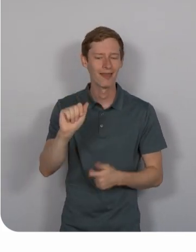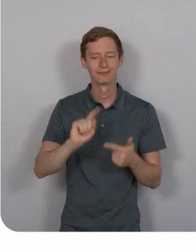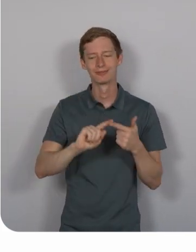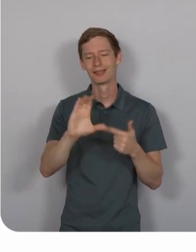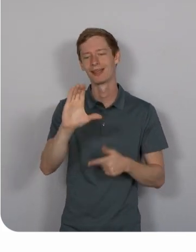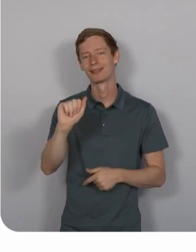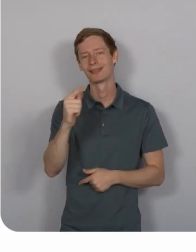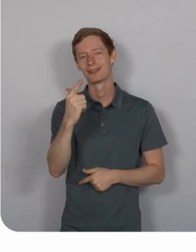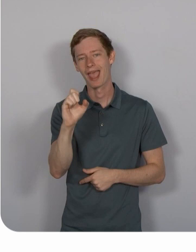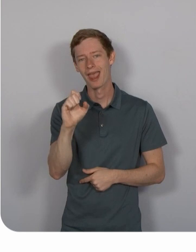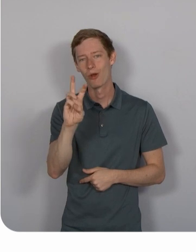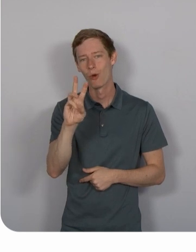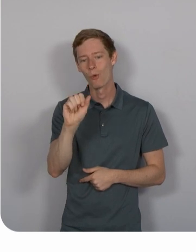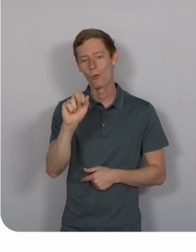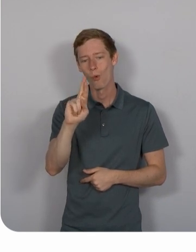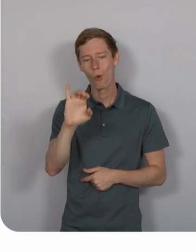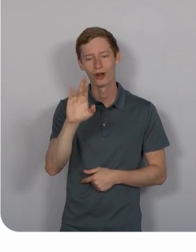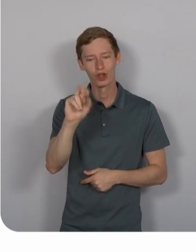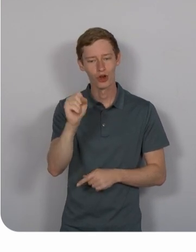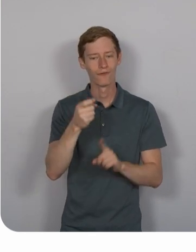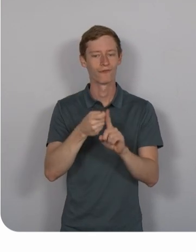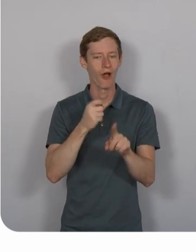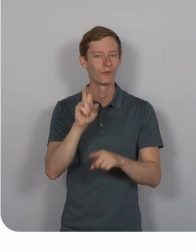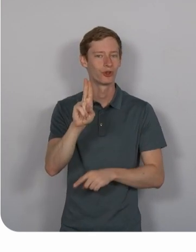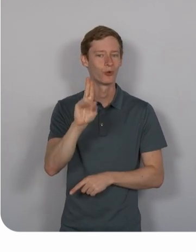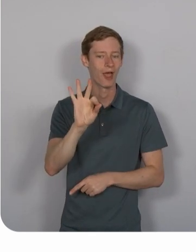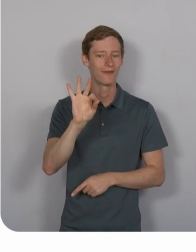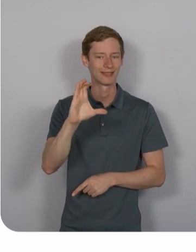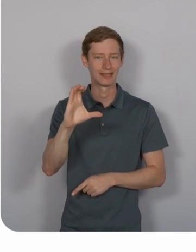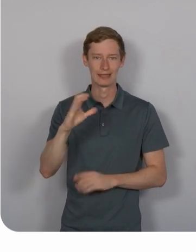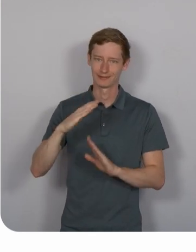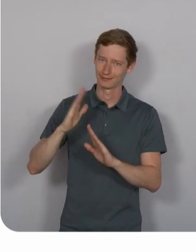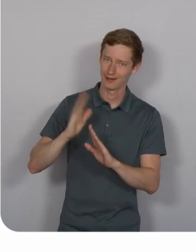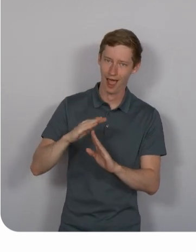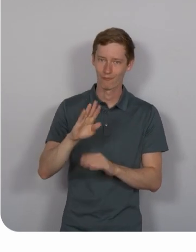UFC Fight Pass in 180-degree 4K resolution.